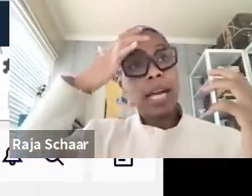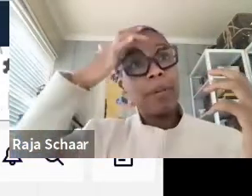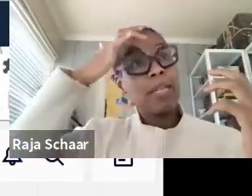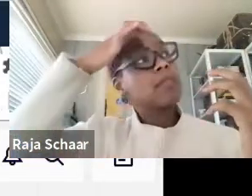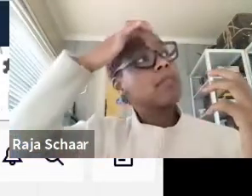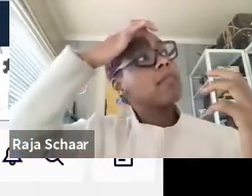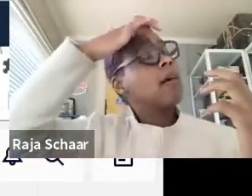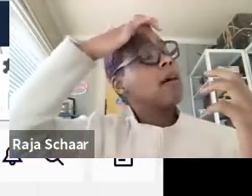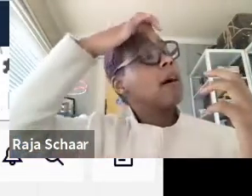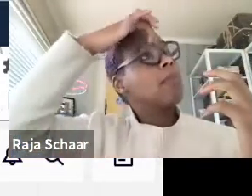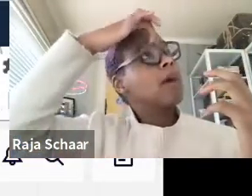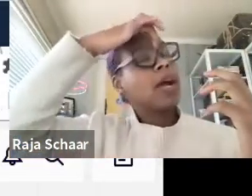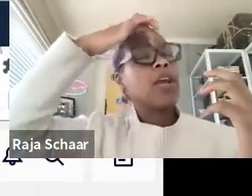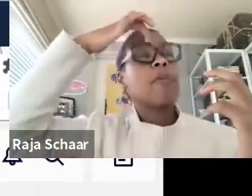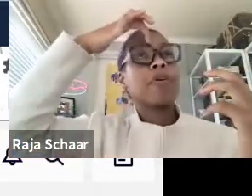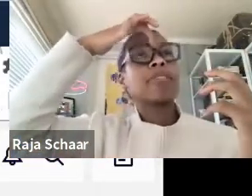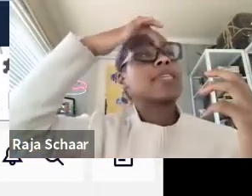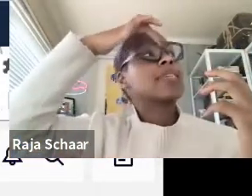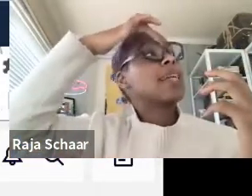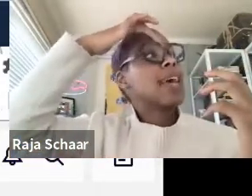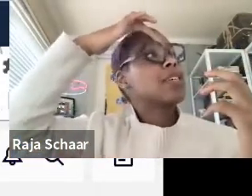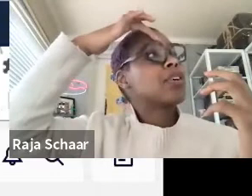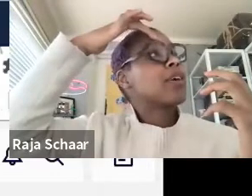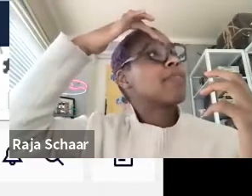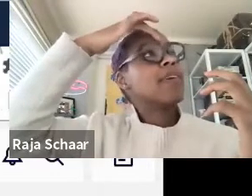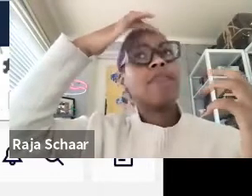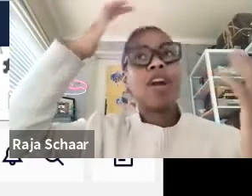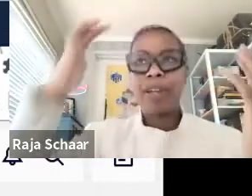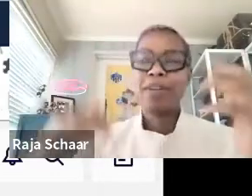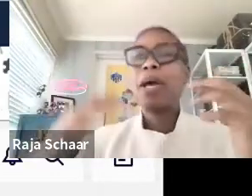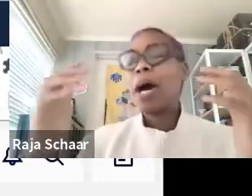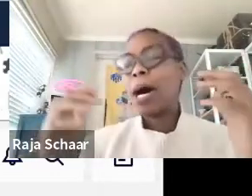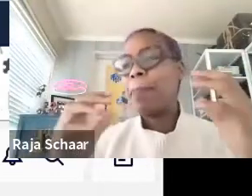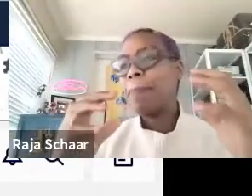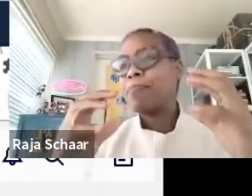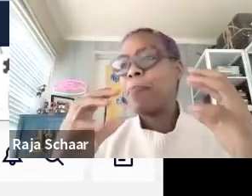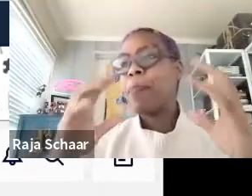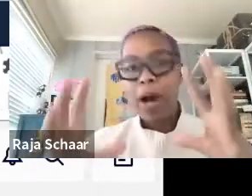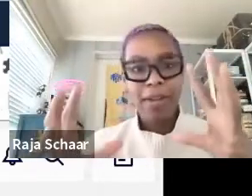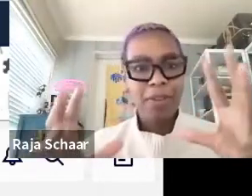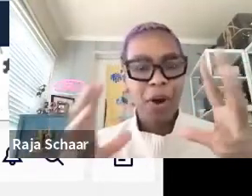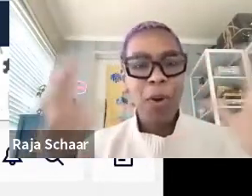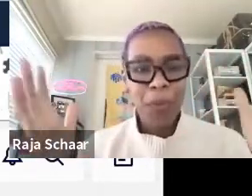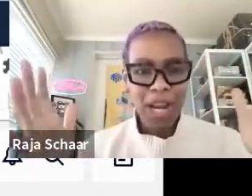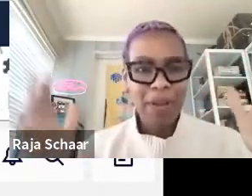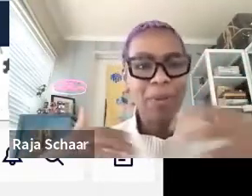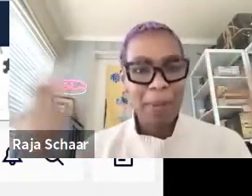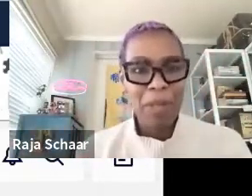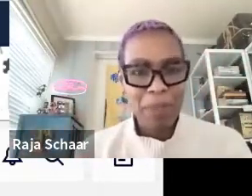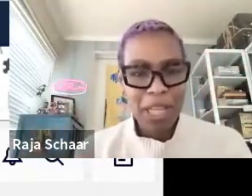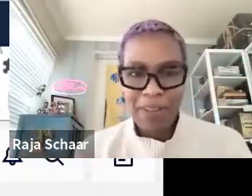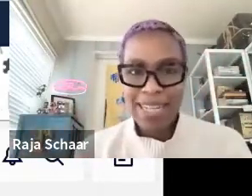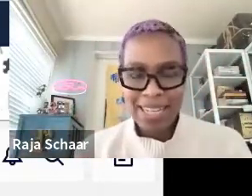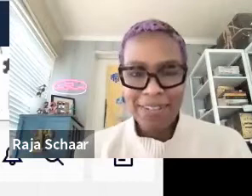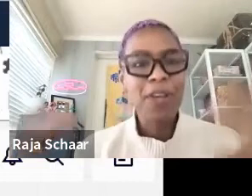called Climates, I don't even remember, it's like Design, Disaster, and the Environment. But the whole point of it was to come up